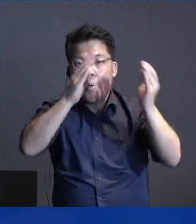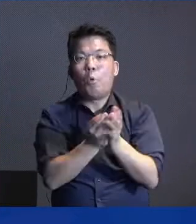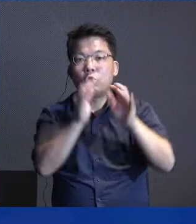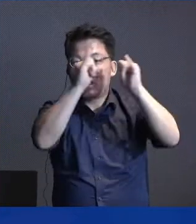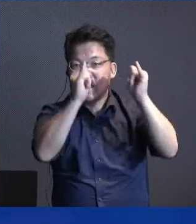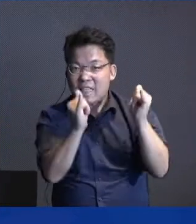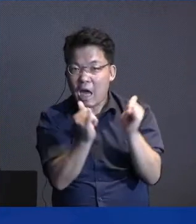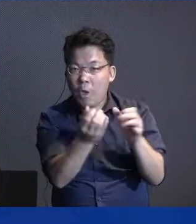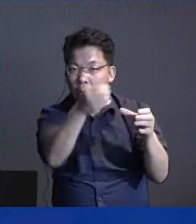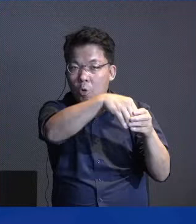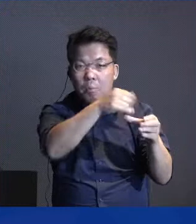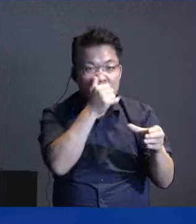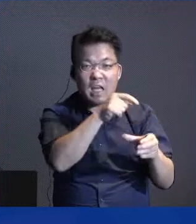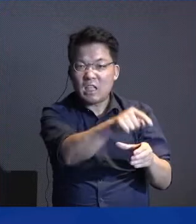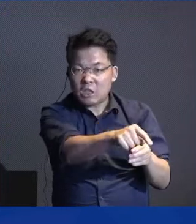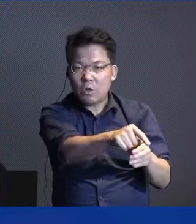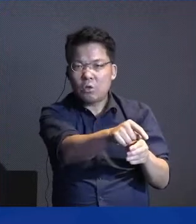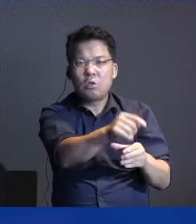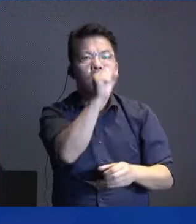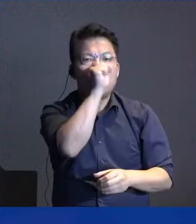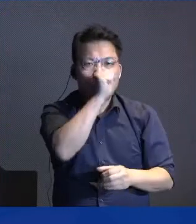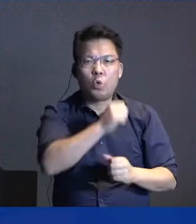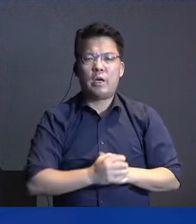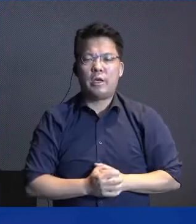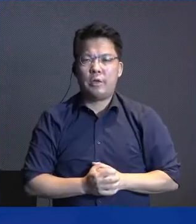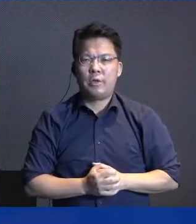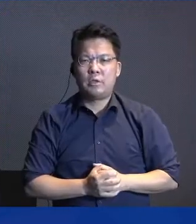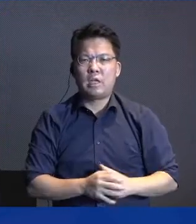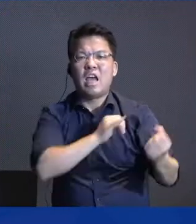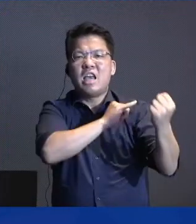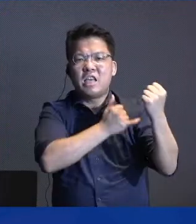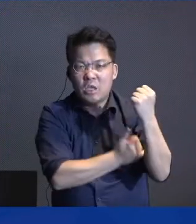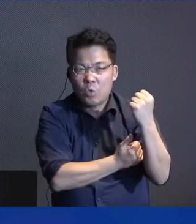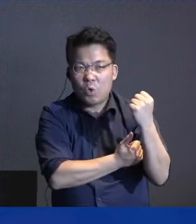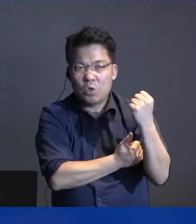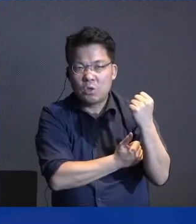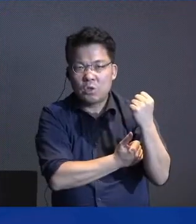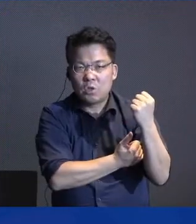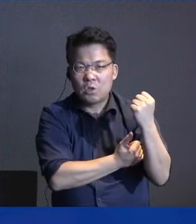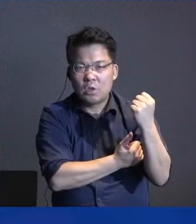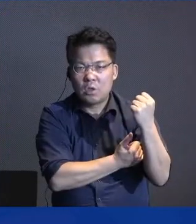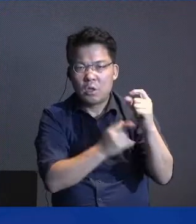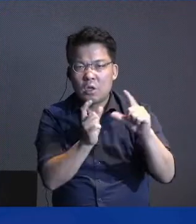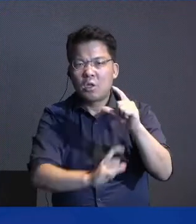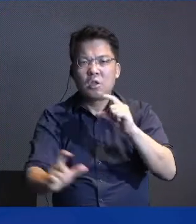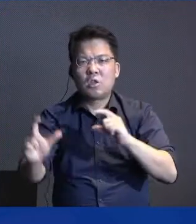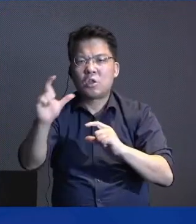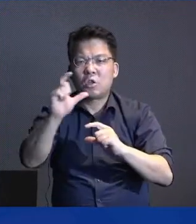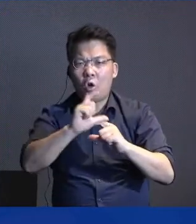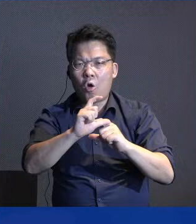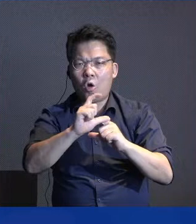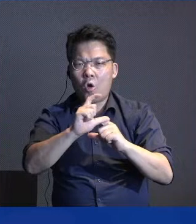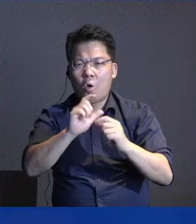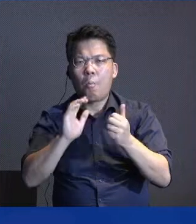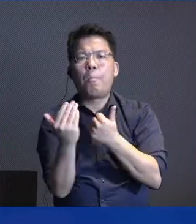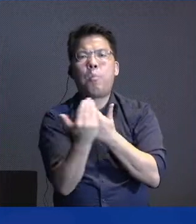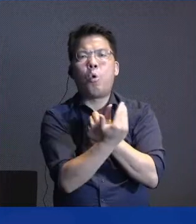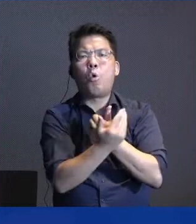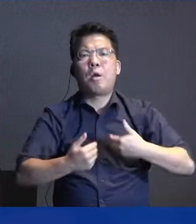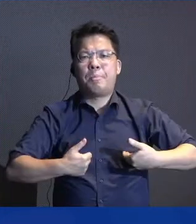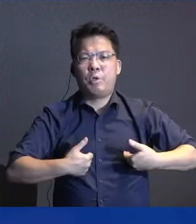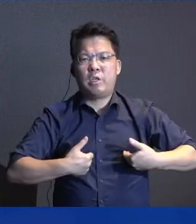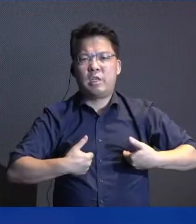when these are more vulnerable. We talk about children, we talk about women, we talk about older people, we talk about the gender and